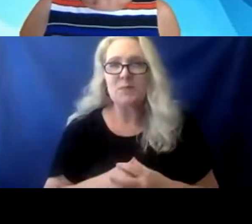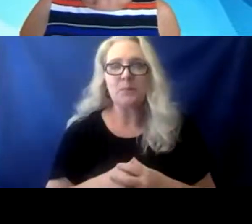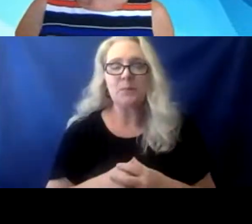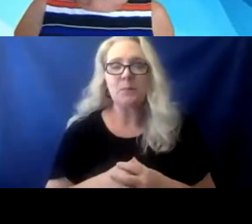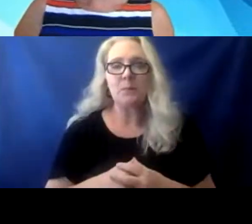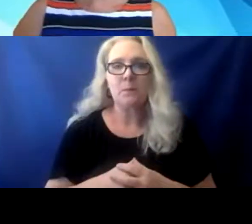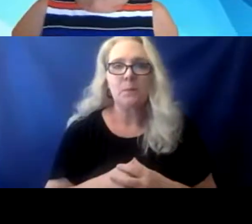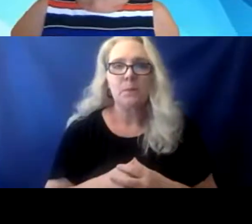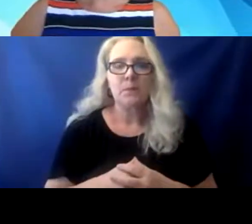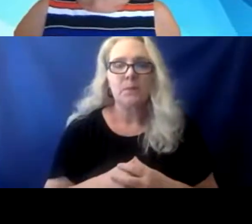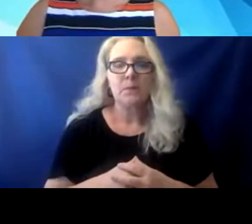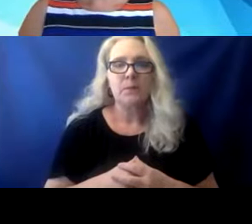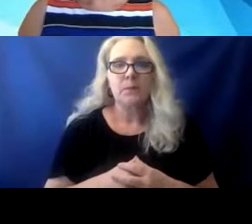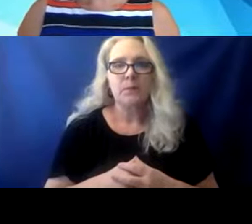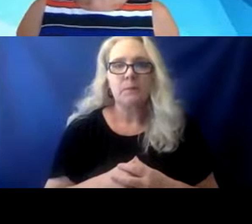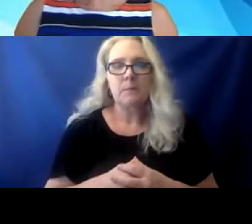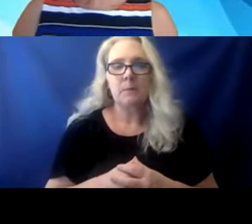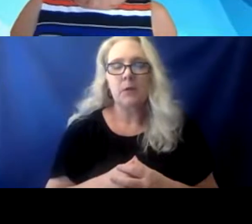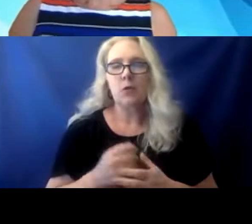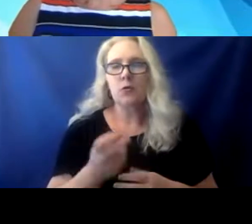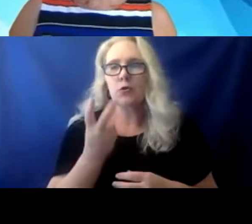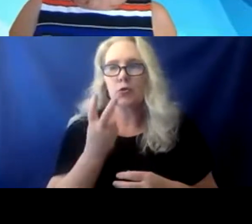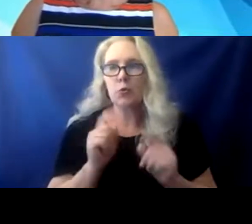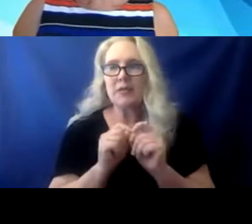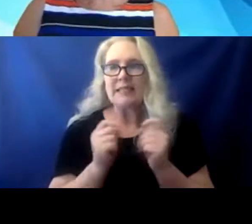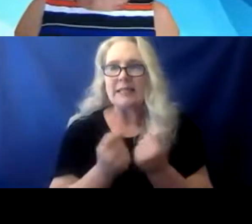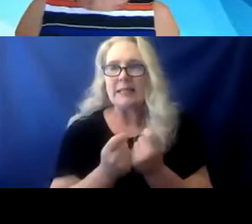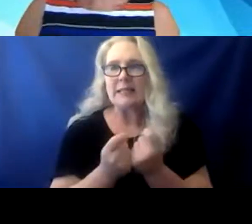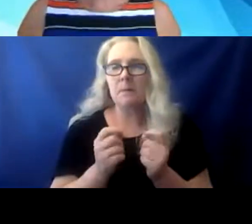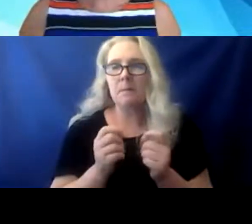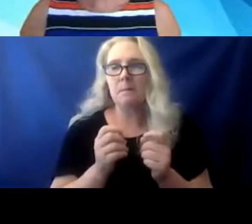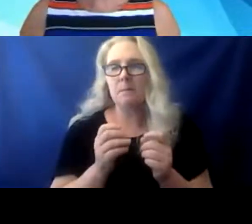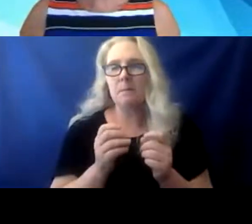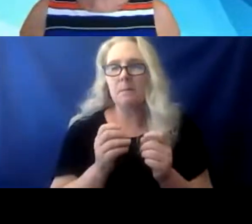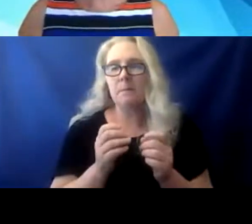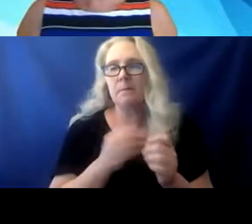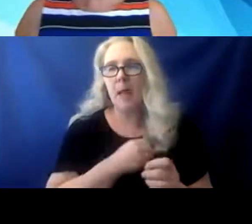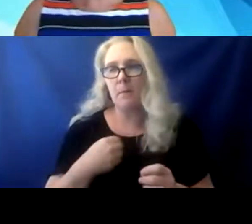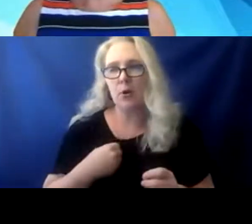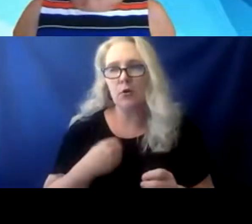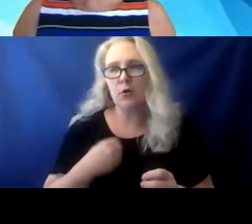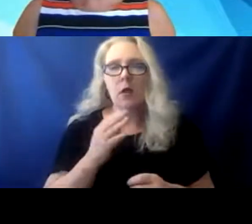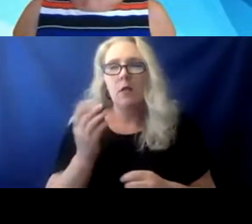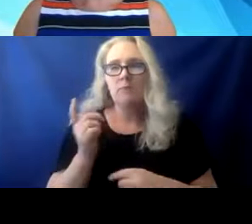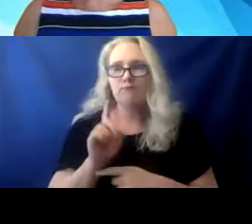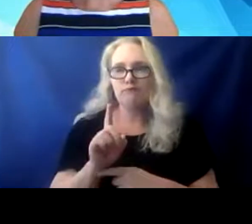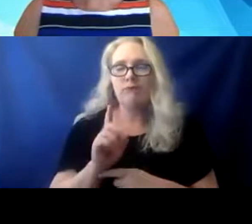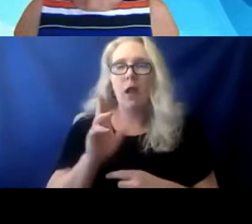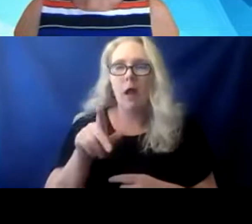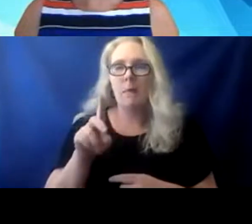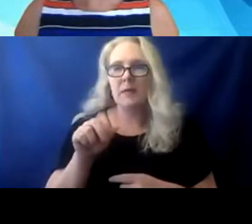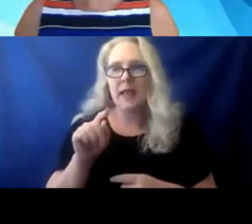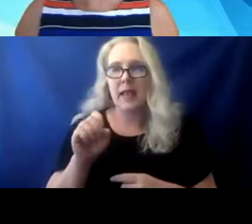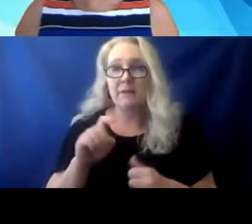to hear from two of our invaluable team members. One, Amanda Lawrence, is going to give a fairly brief update on some of the work that, like as I